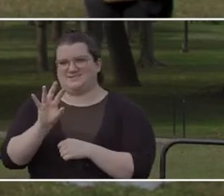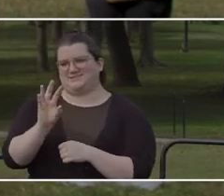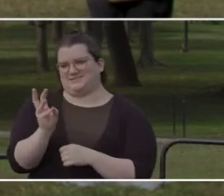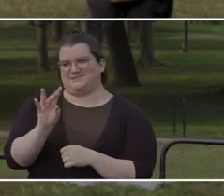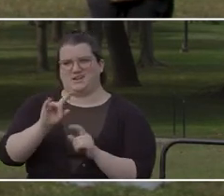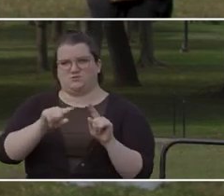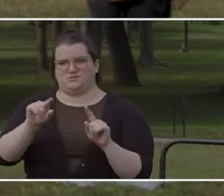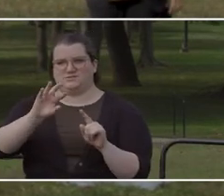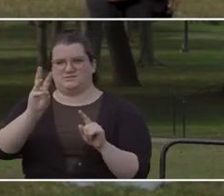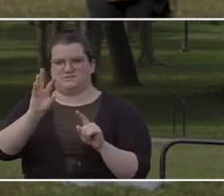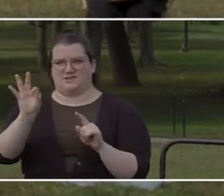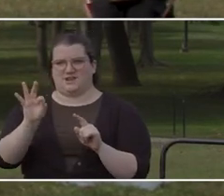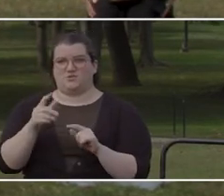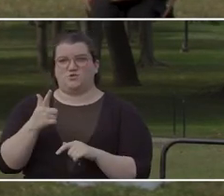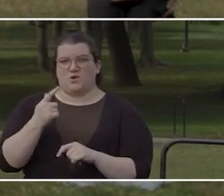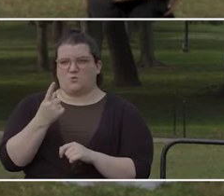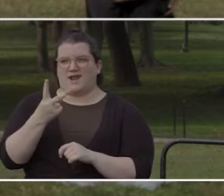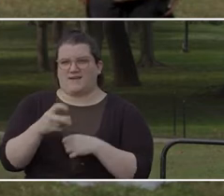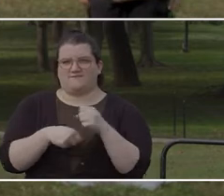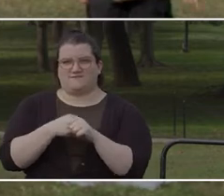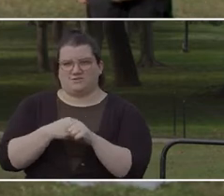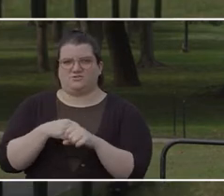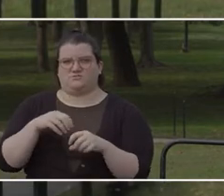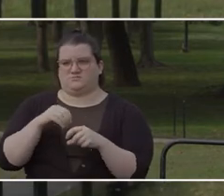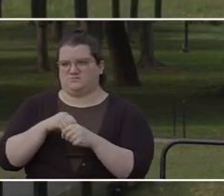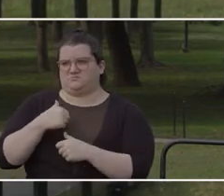1968-69, 21 and a half years in the Corps, Semper Fi.